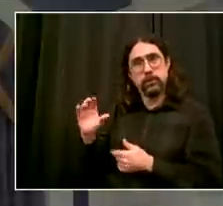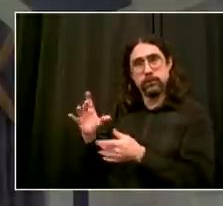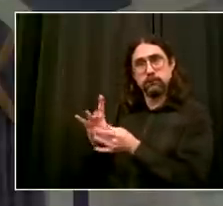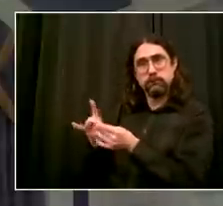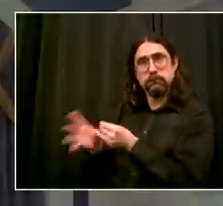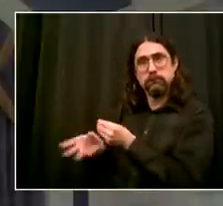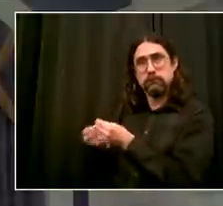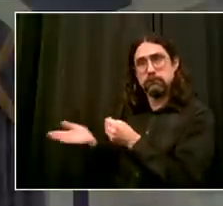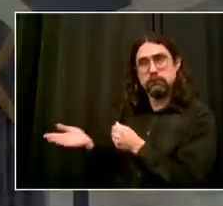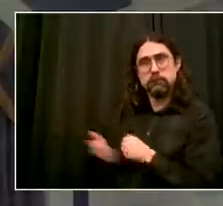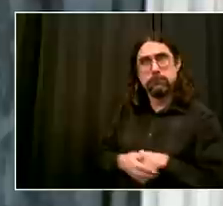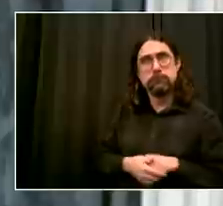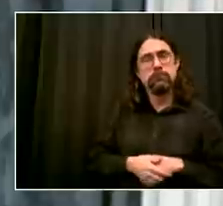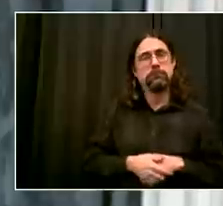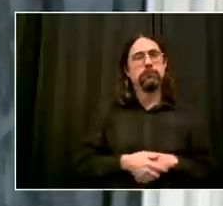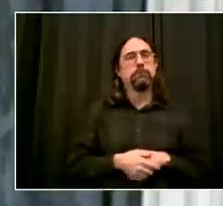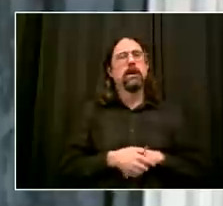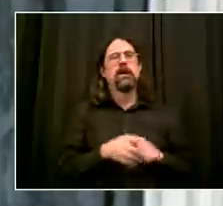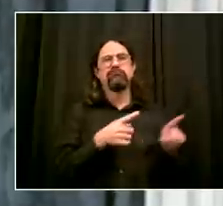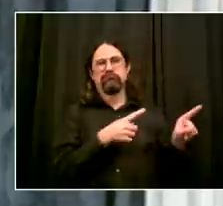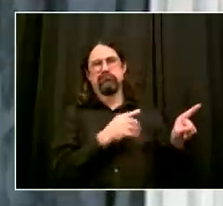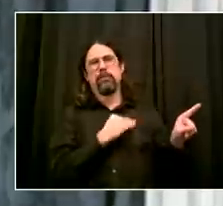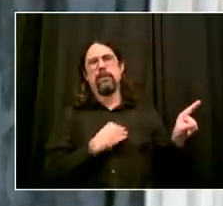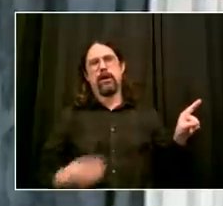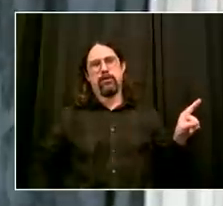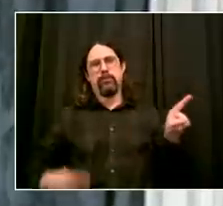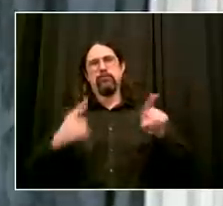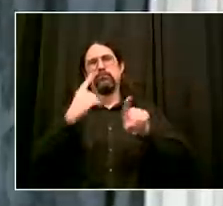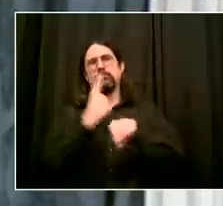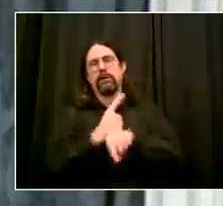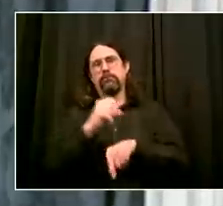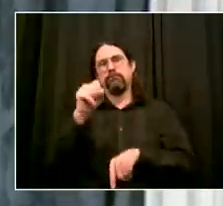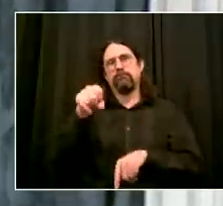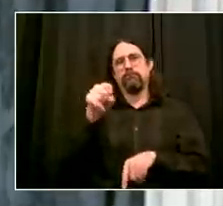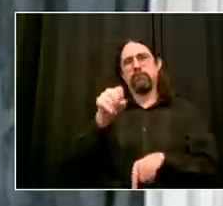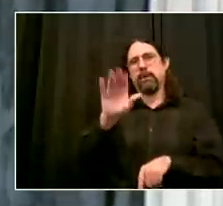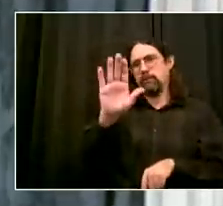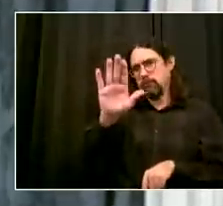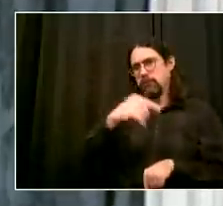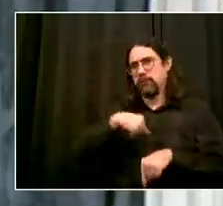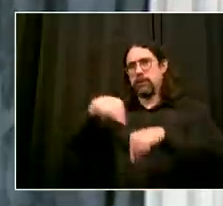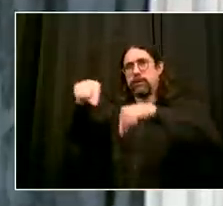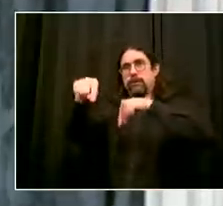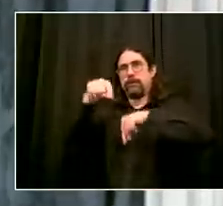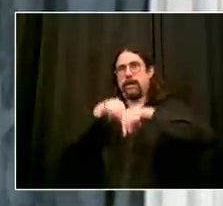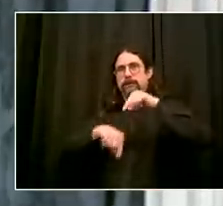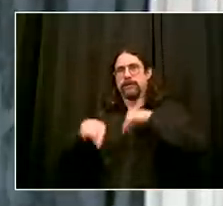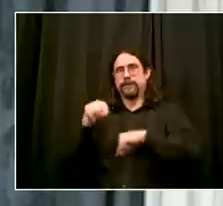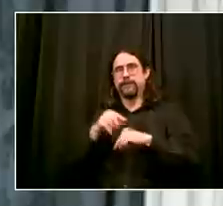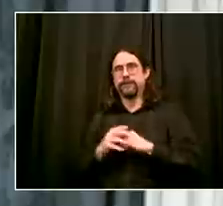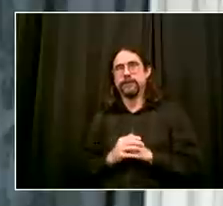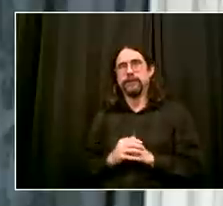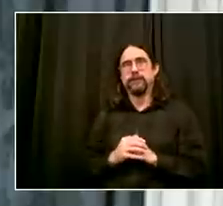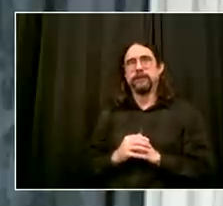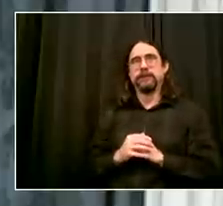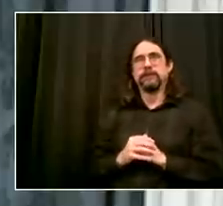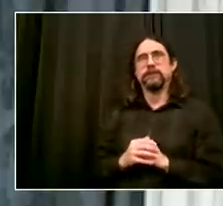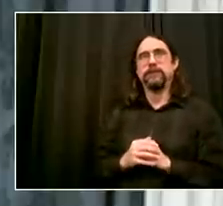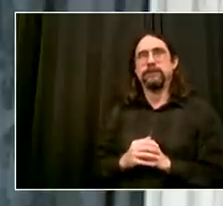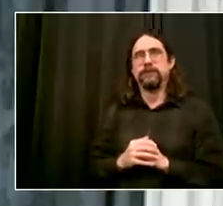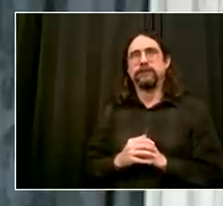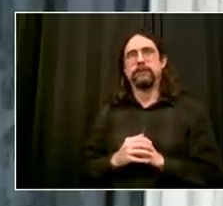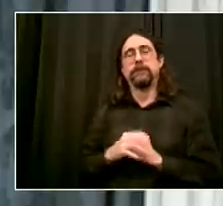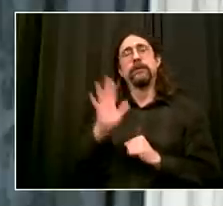to emphasize that the commissioner's notice is specifically about avoiding non-essential